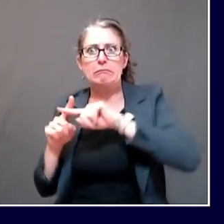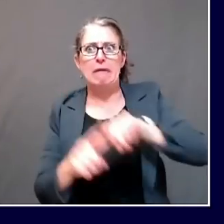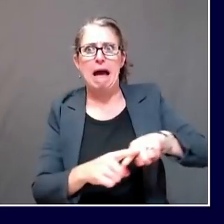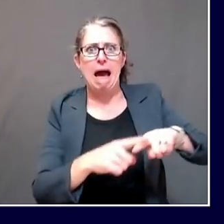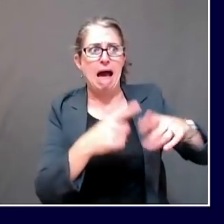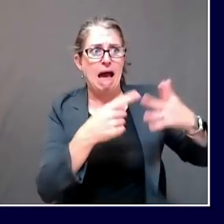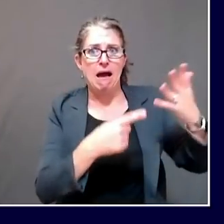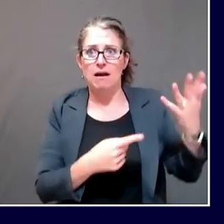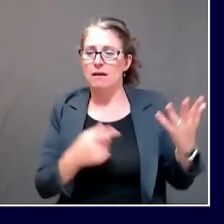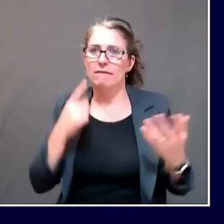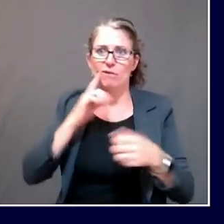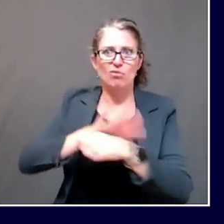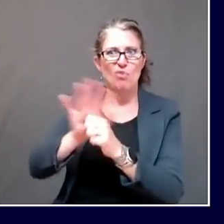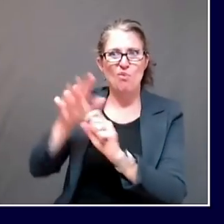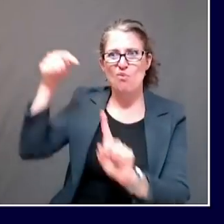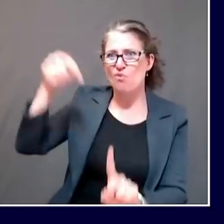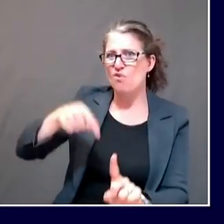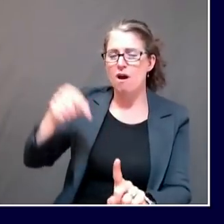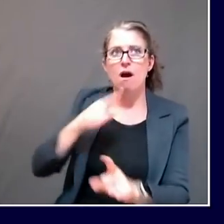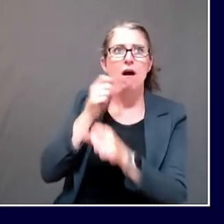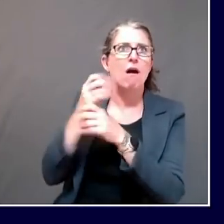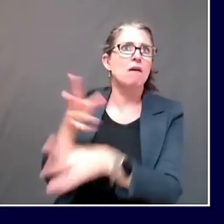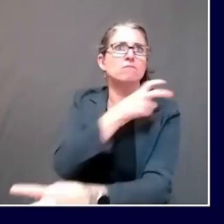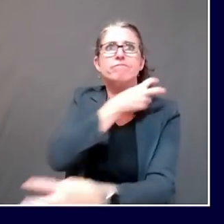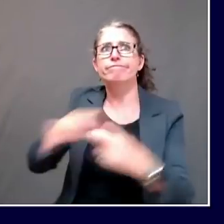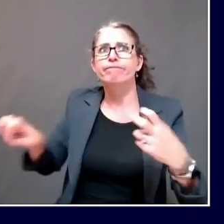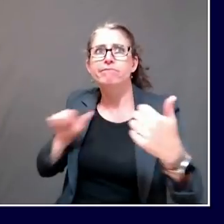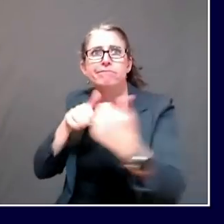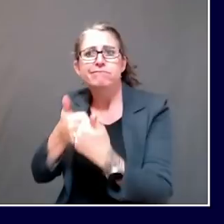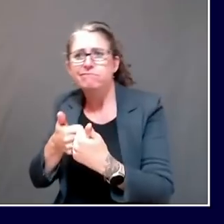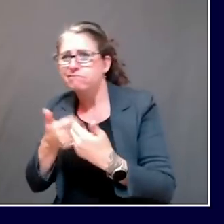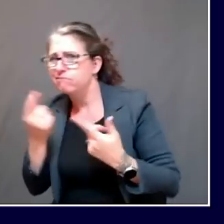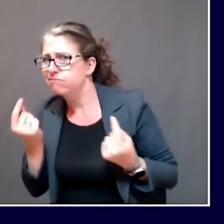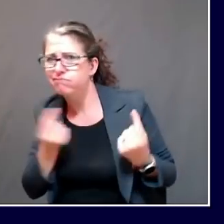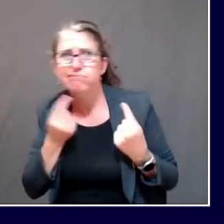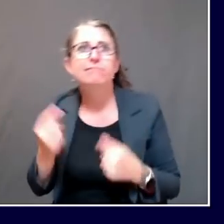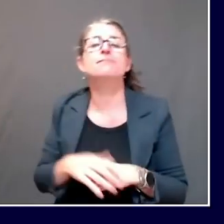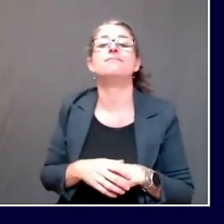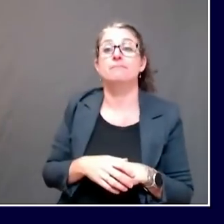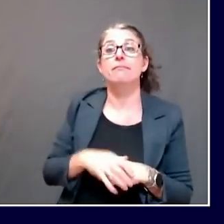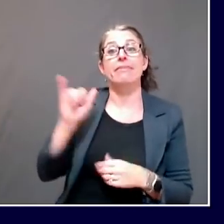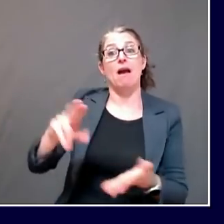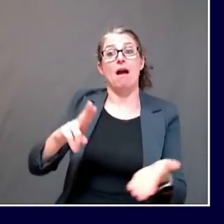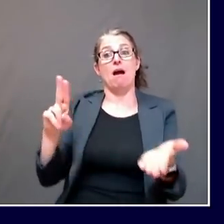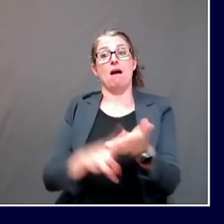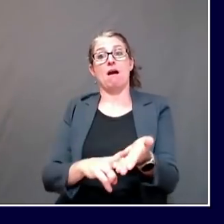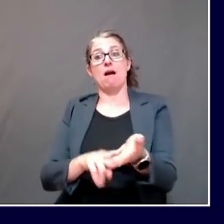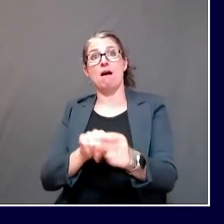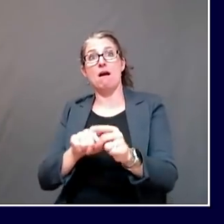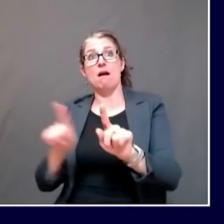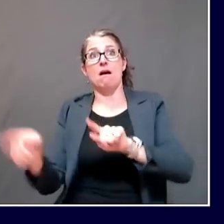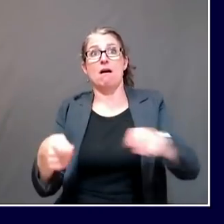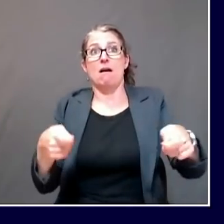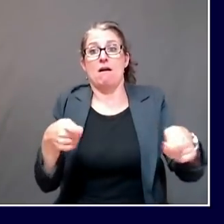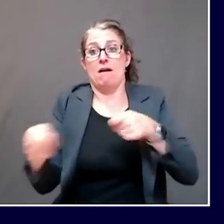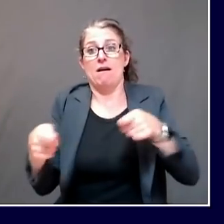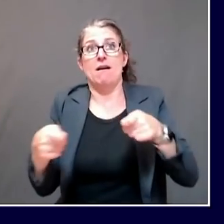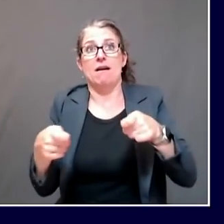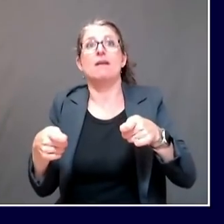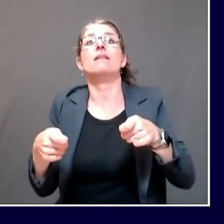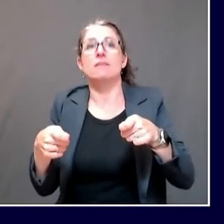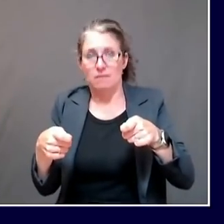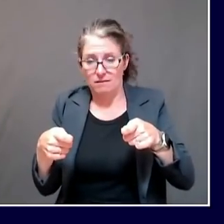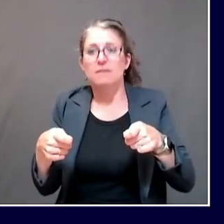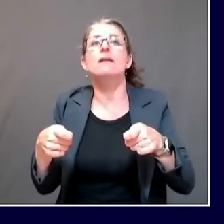avoids layoffs of state personnel. We're not talking furloughs and layoffs and shutdown days, that kind of thing. It